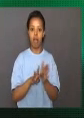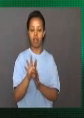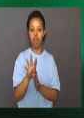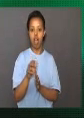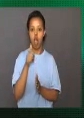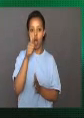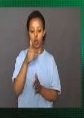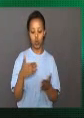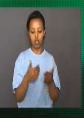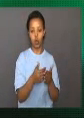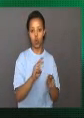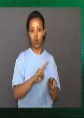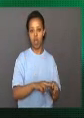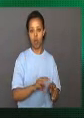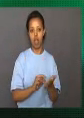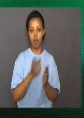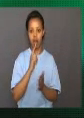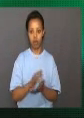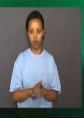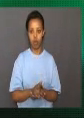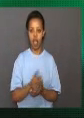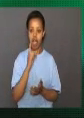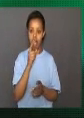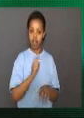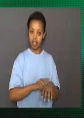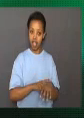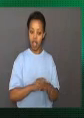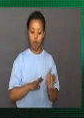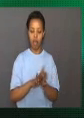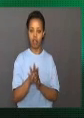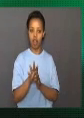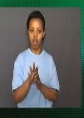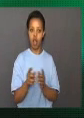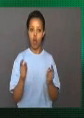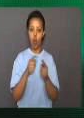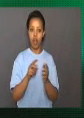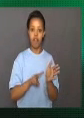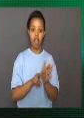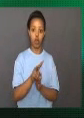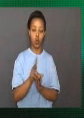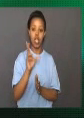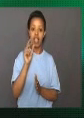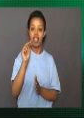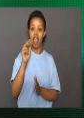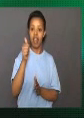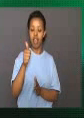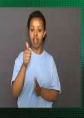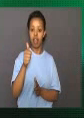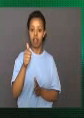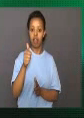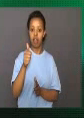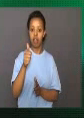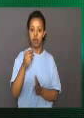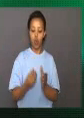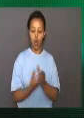bacterium. Once in the bacterium, the viral DNA controls the